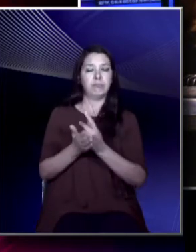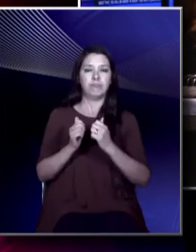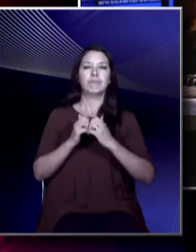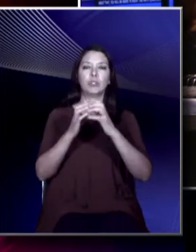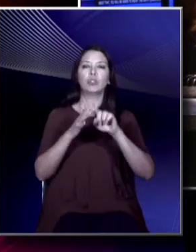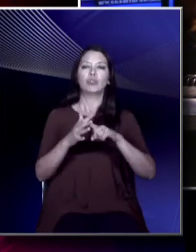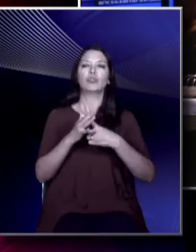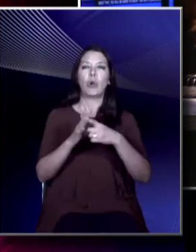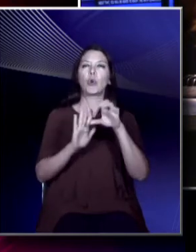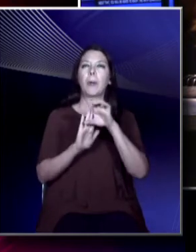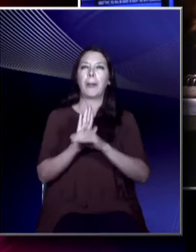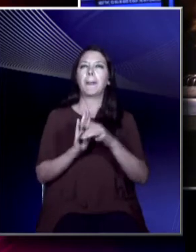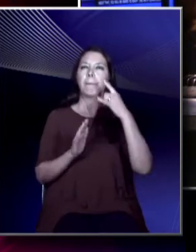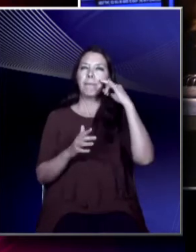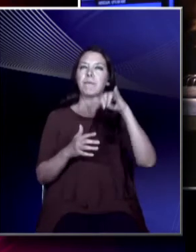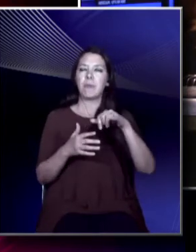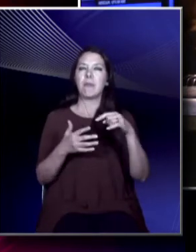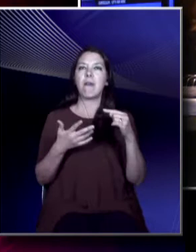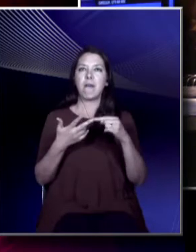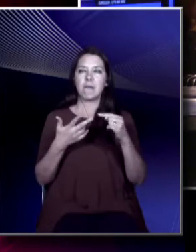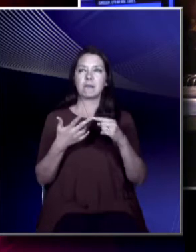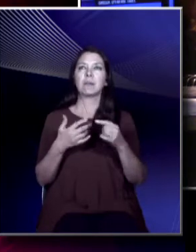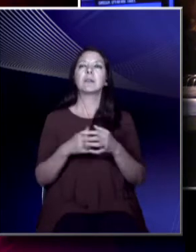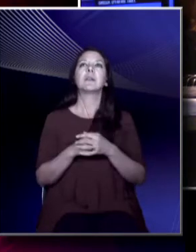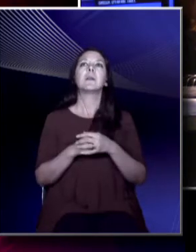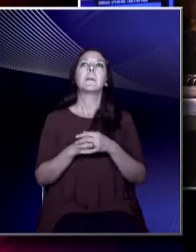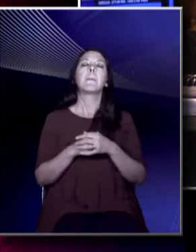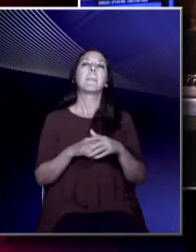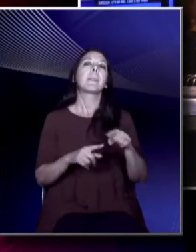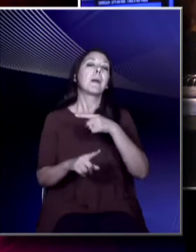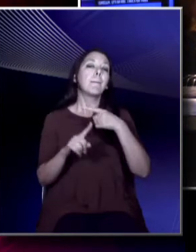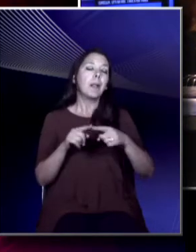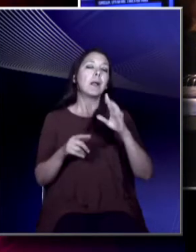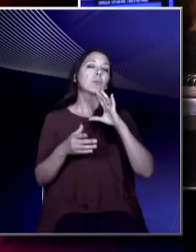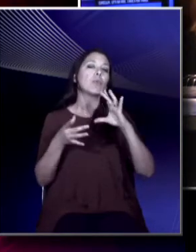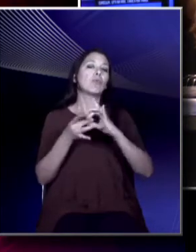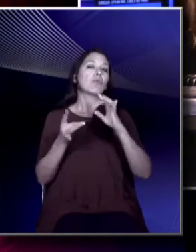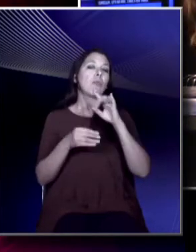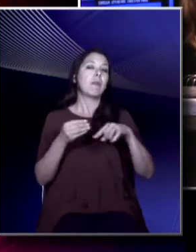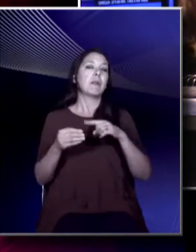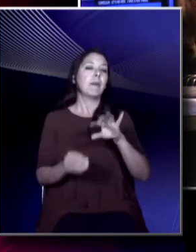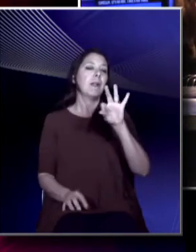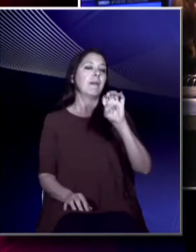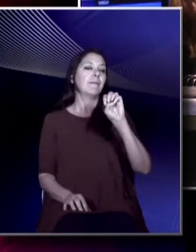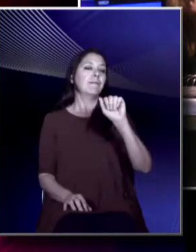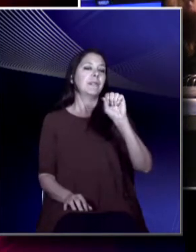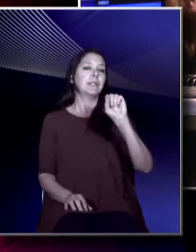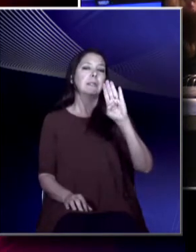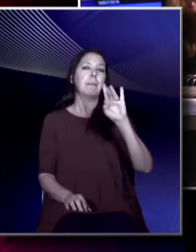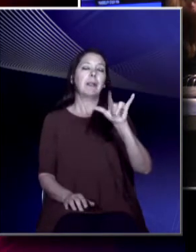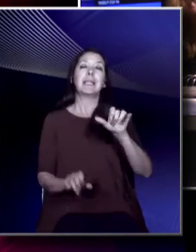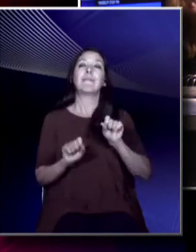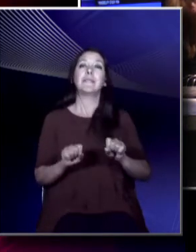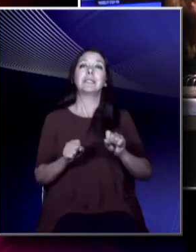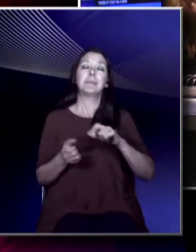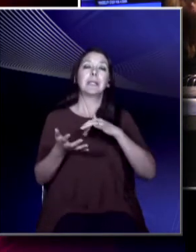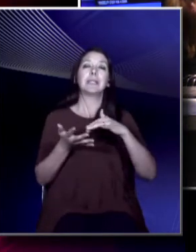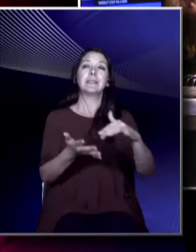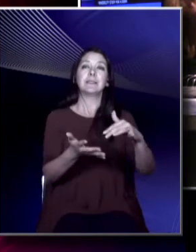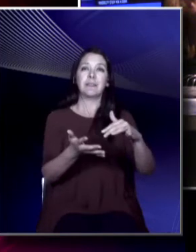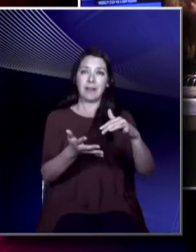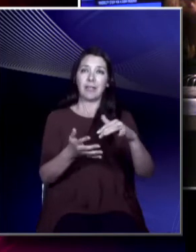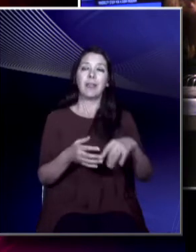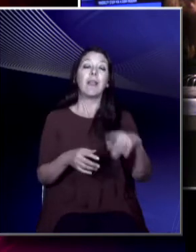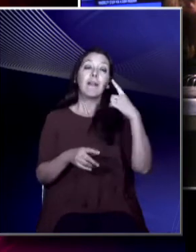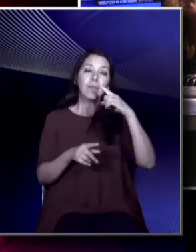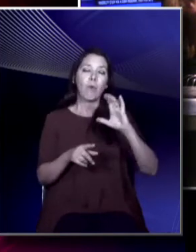Let's see here, I have 2 things. The feasibility study for our Adjourn program that fits into